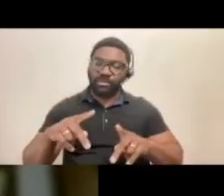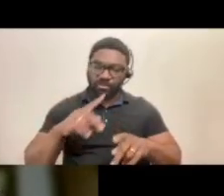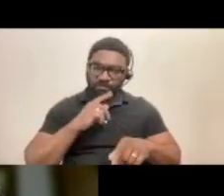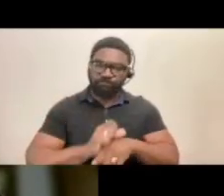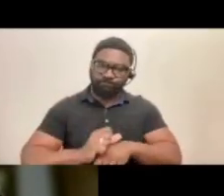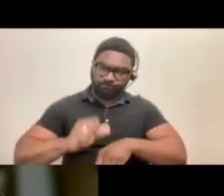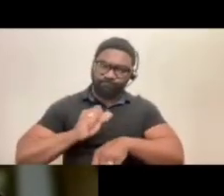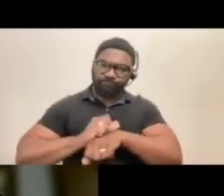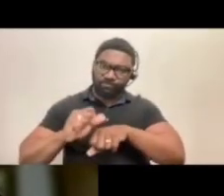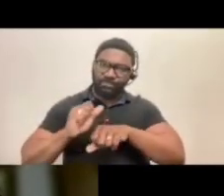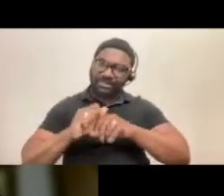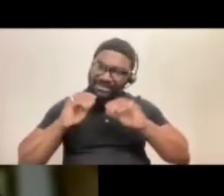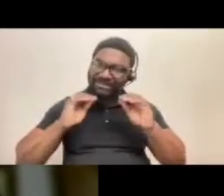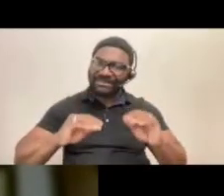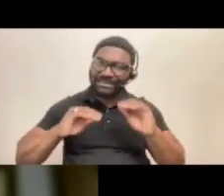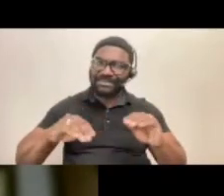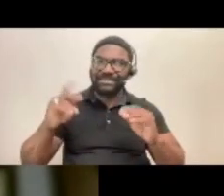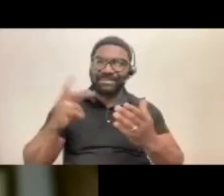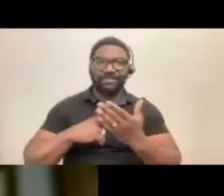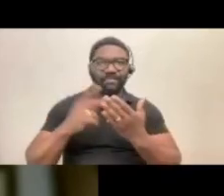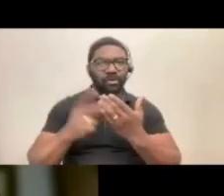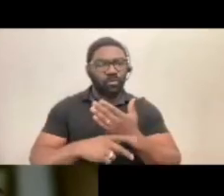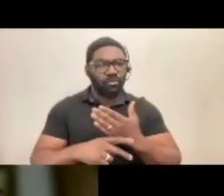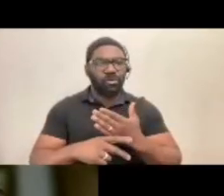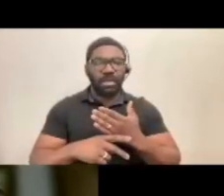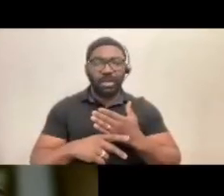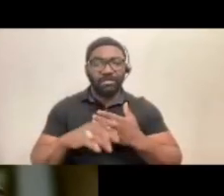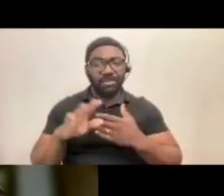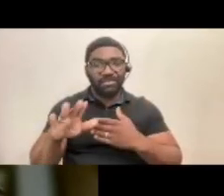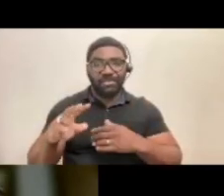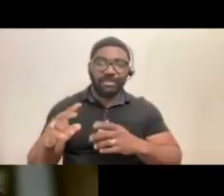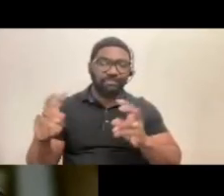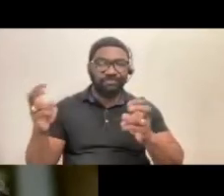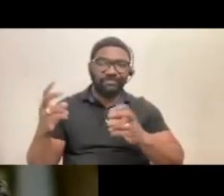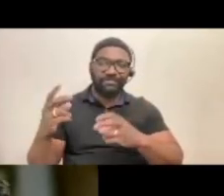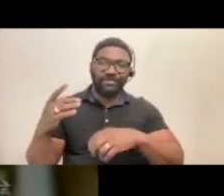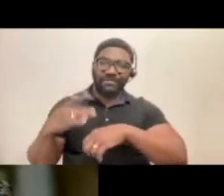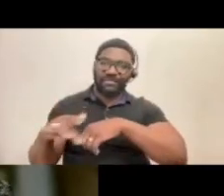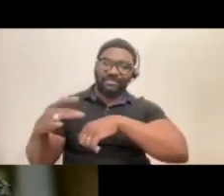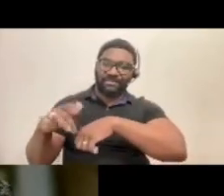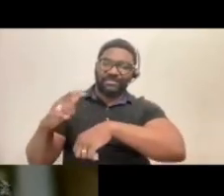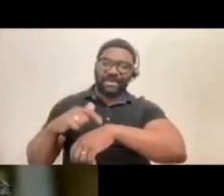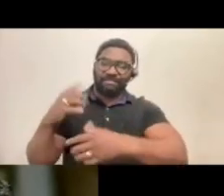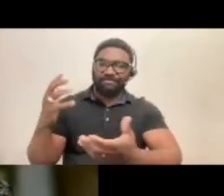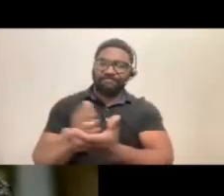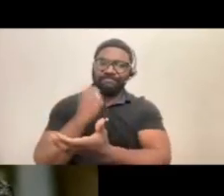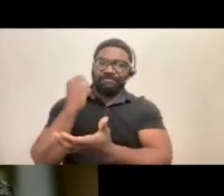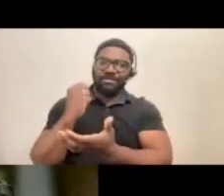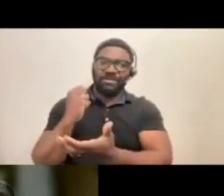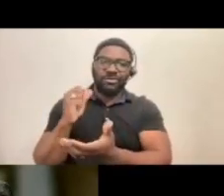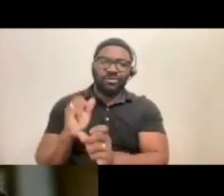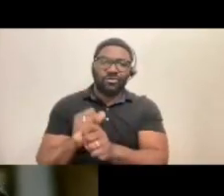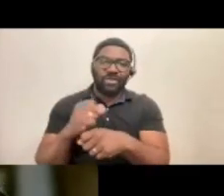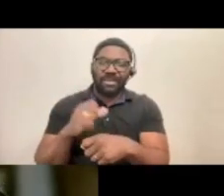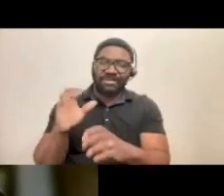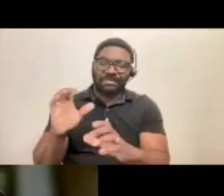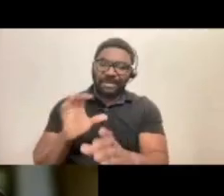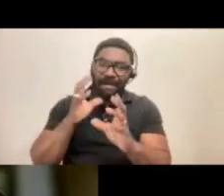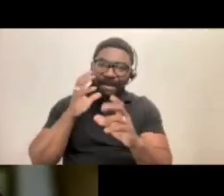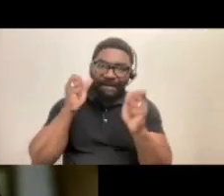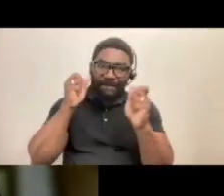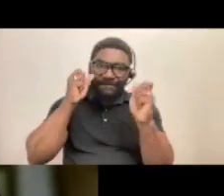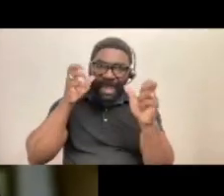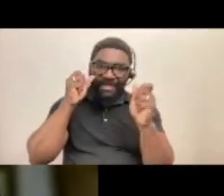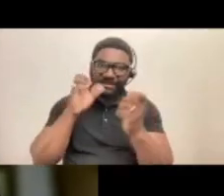these programs, and then in their spare time, as we say, they created this amazing curriculum